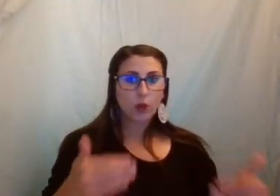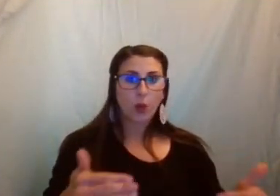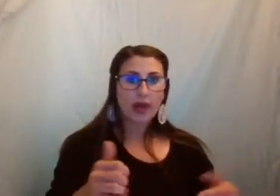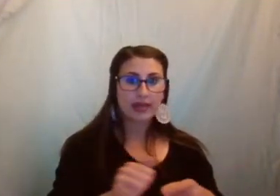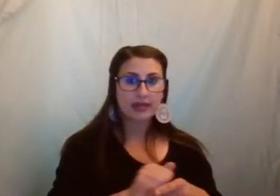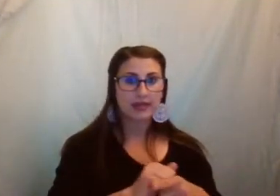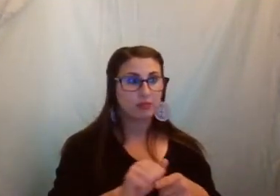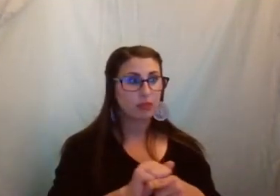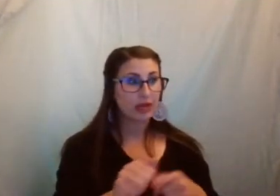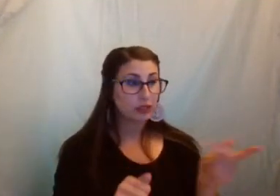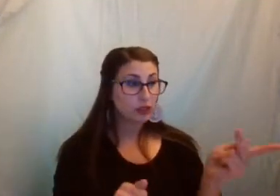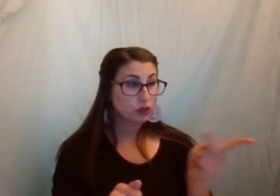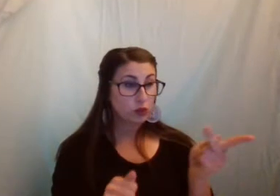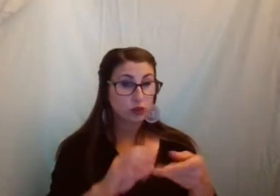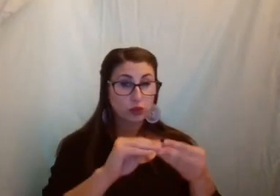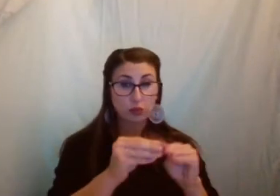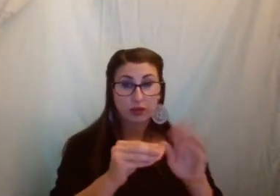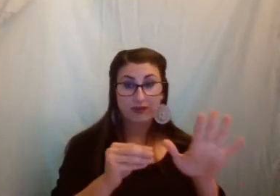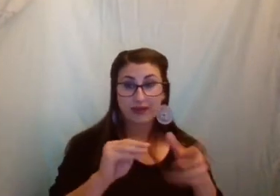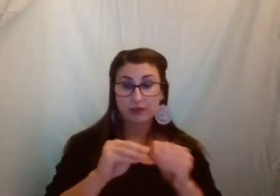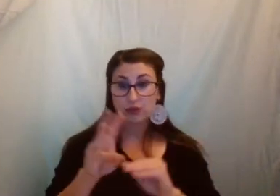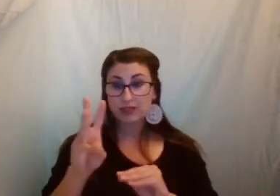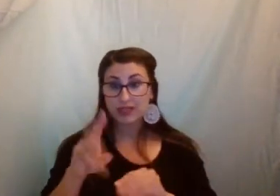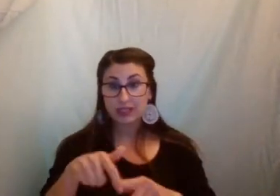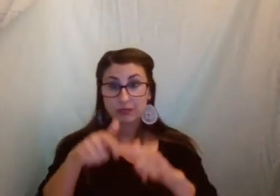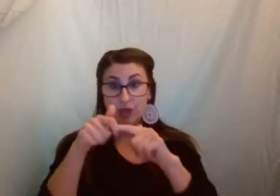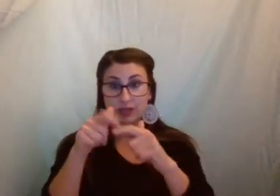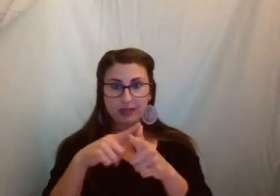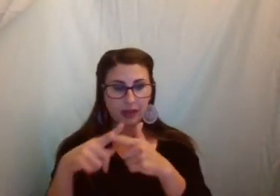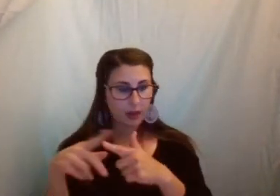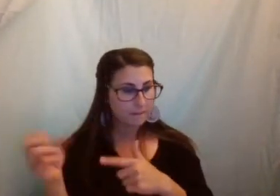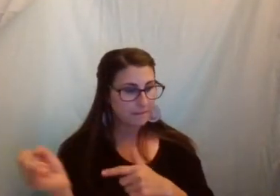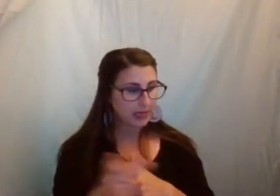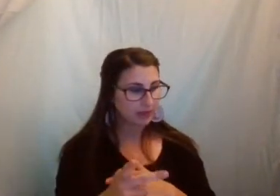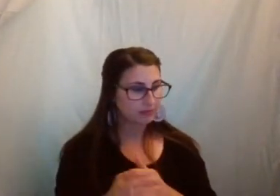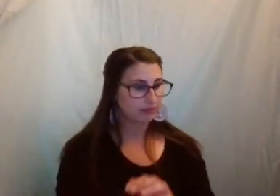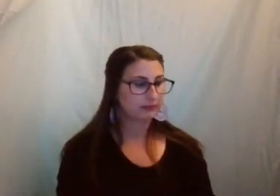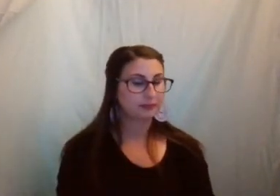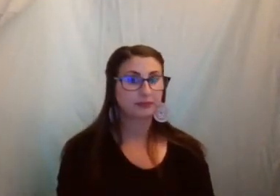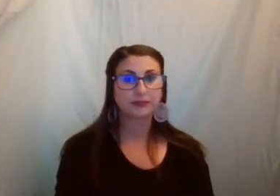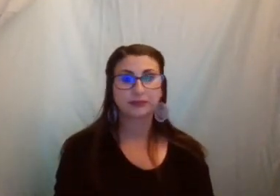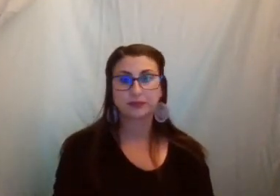So go ahead and practice these two. Press pause and then come back. Go ahead.